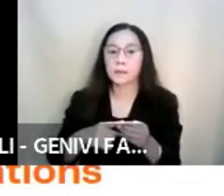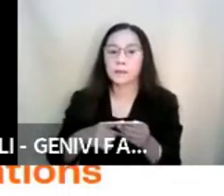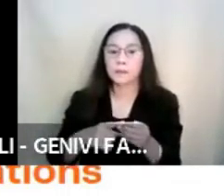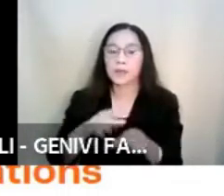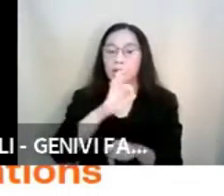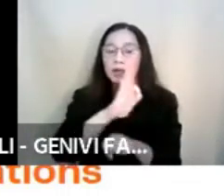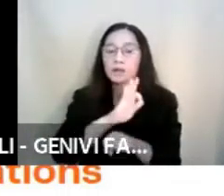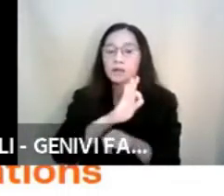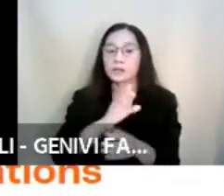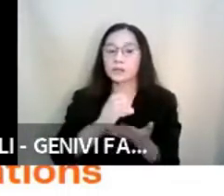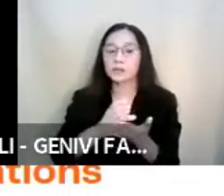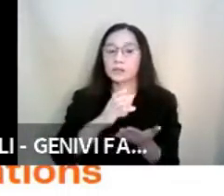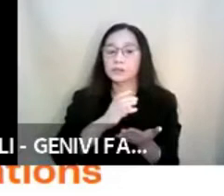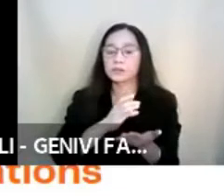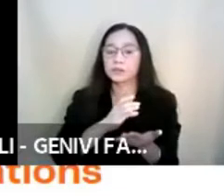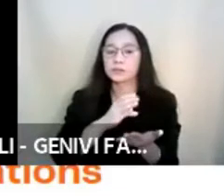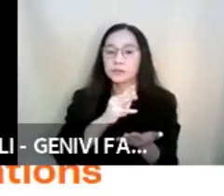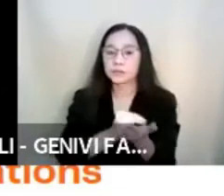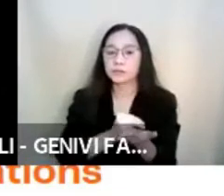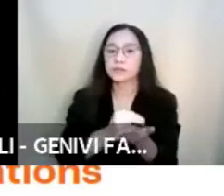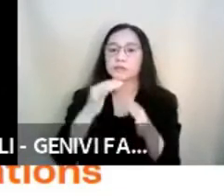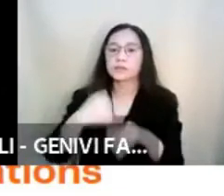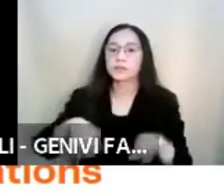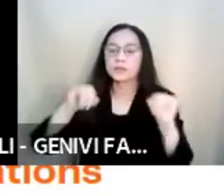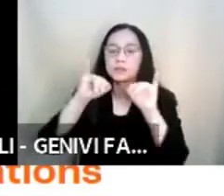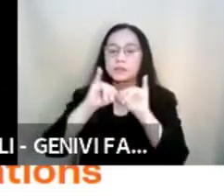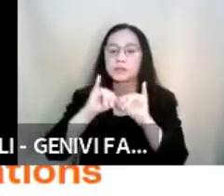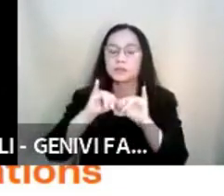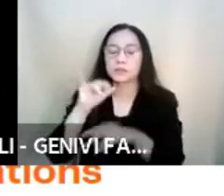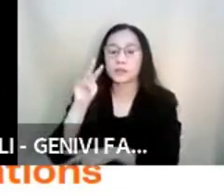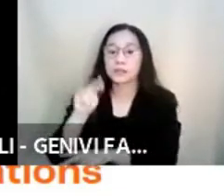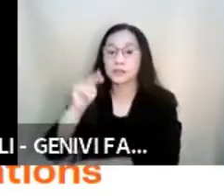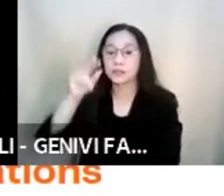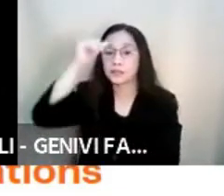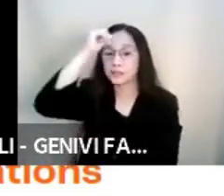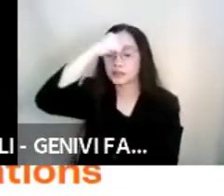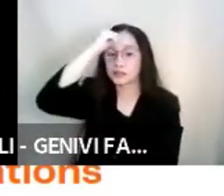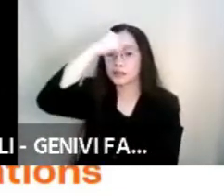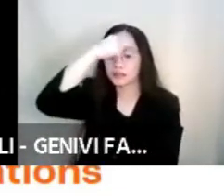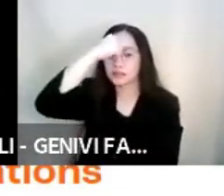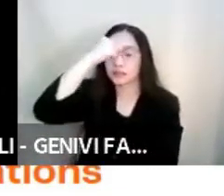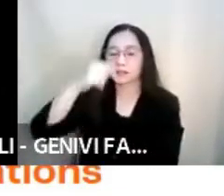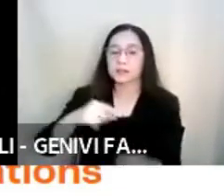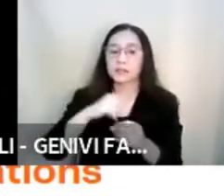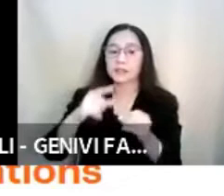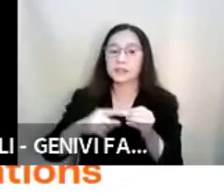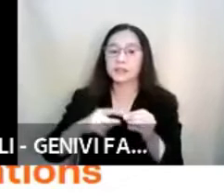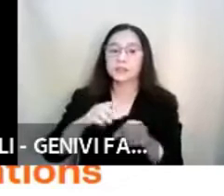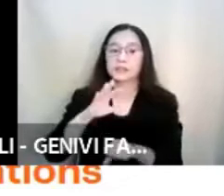functional curriculum. So, pinaka-importante natin kailangan tandaan when we talk about functional